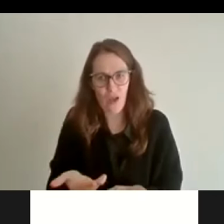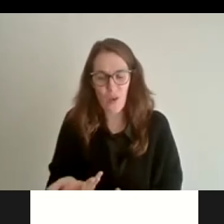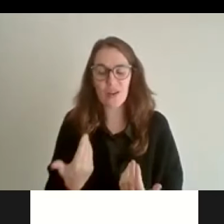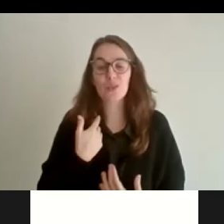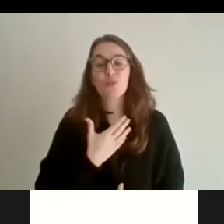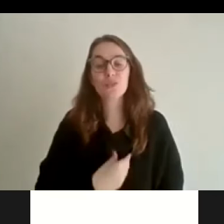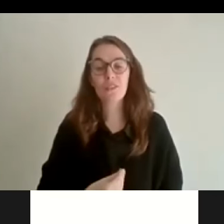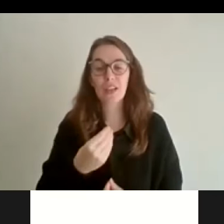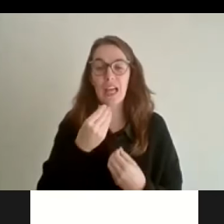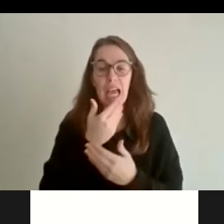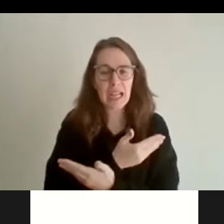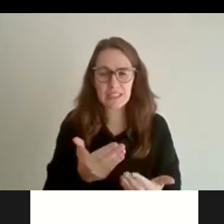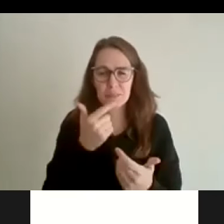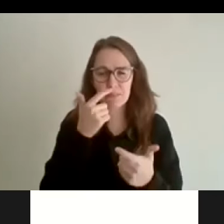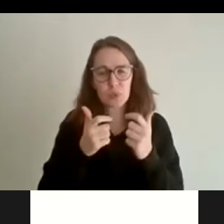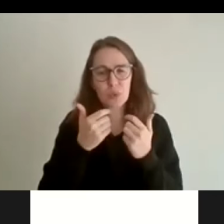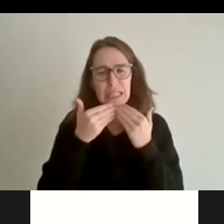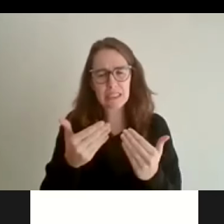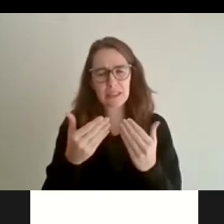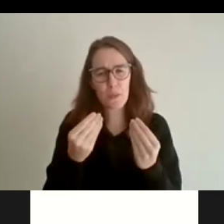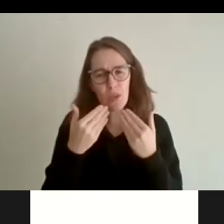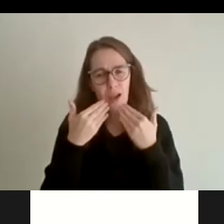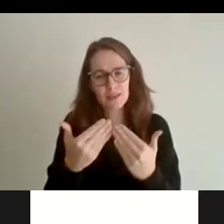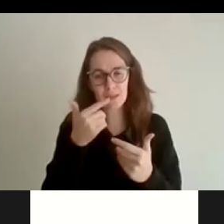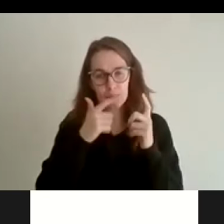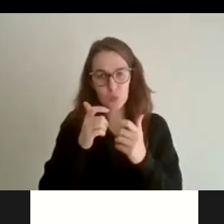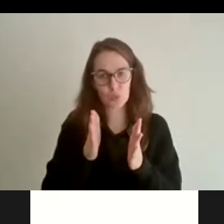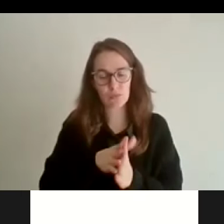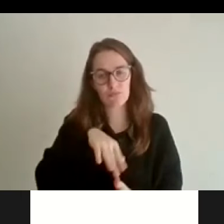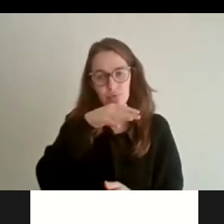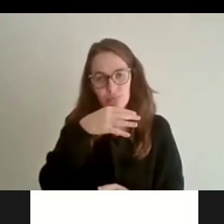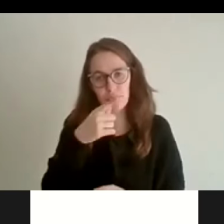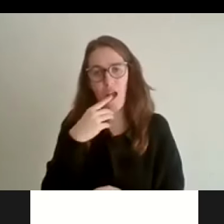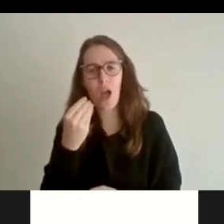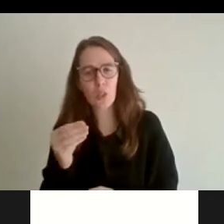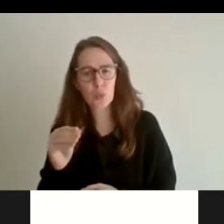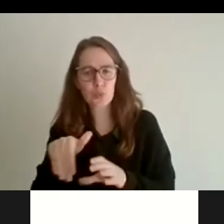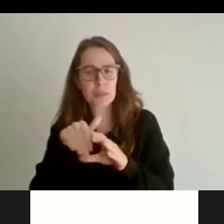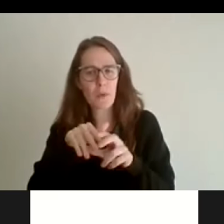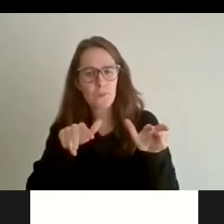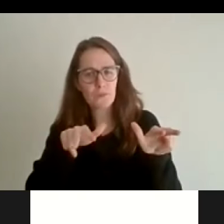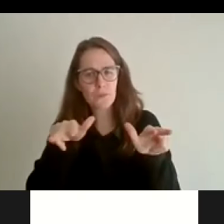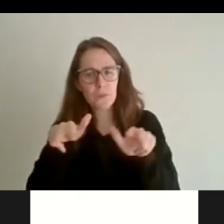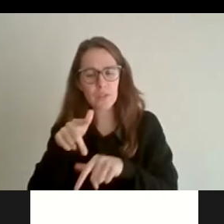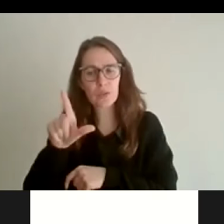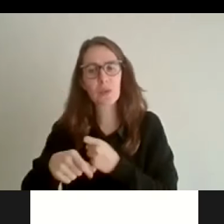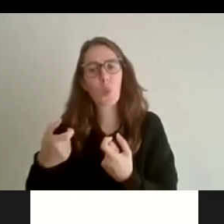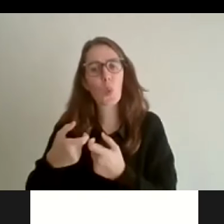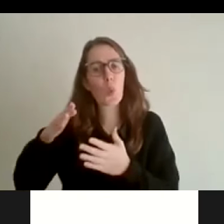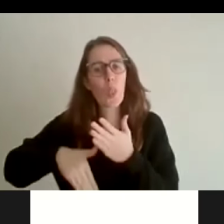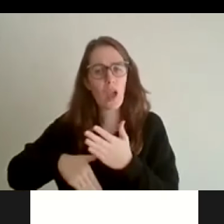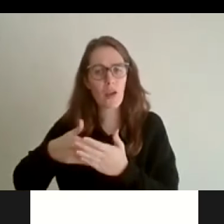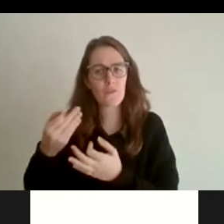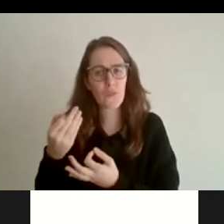all of our panelists and presenters, all students, and all of our colleagues who were helping us and supporting us in